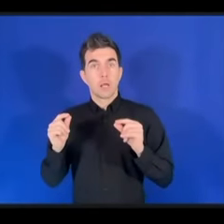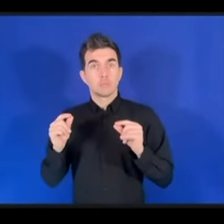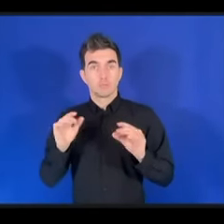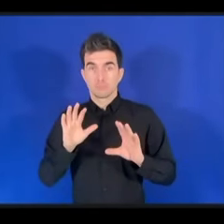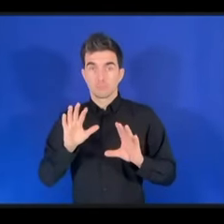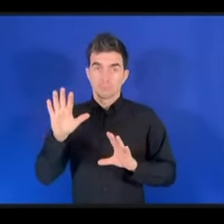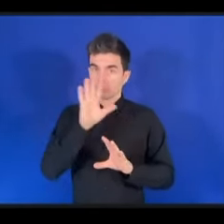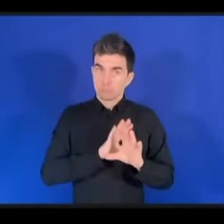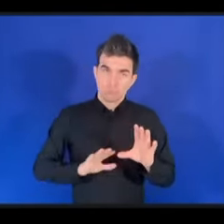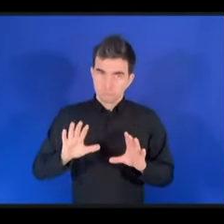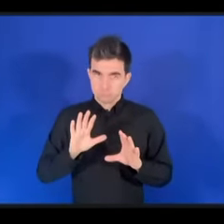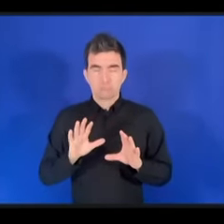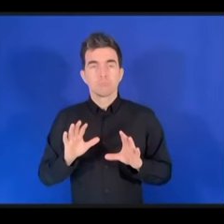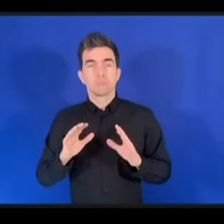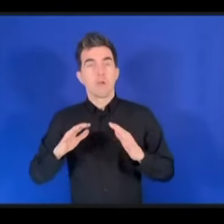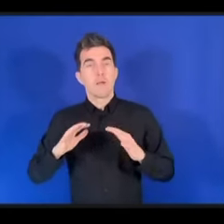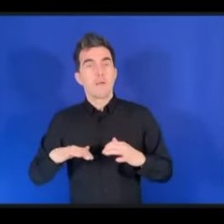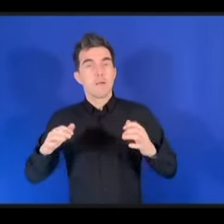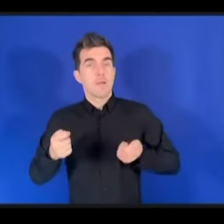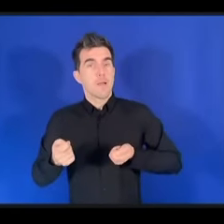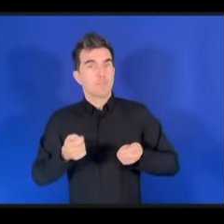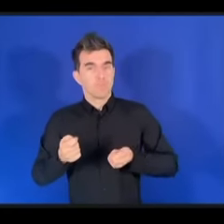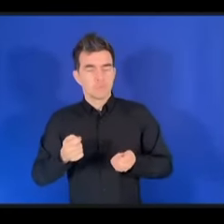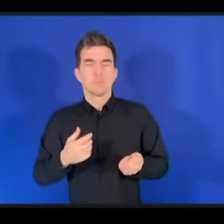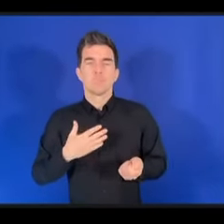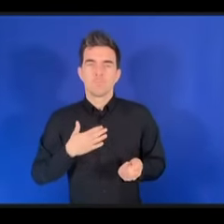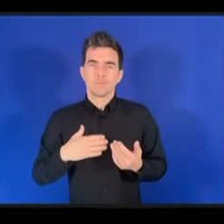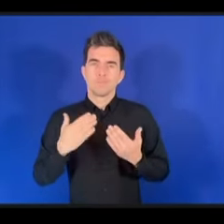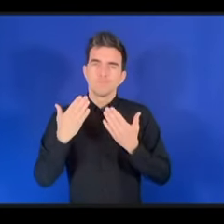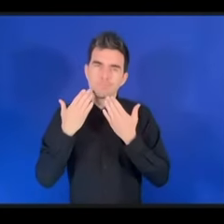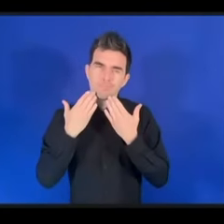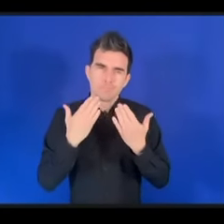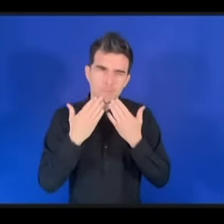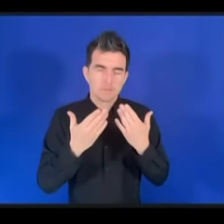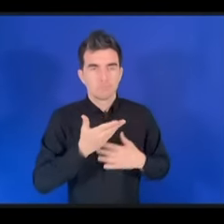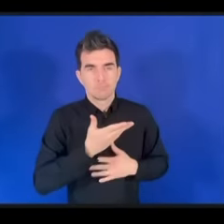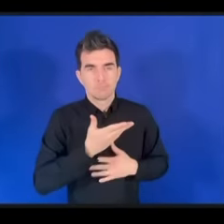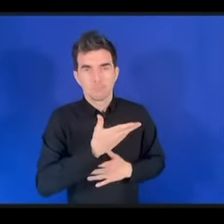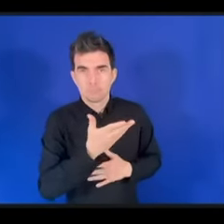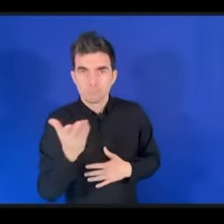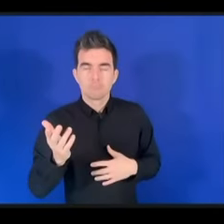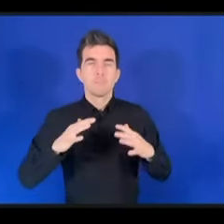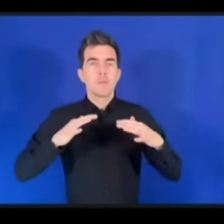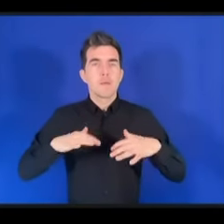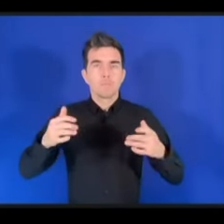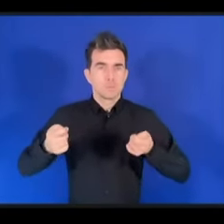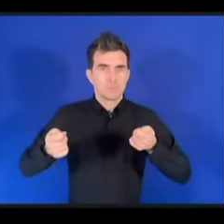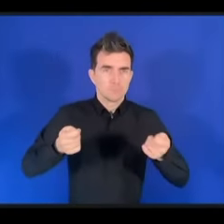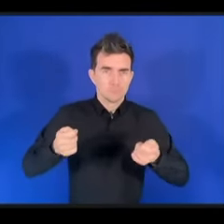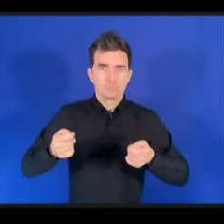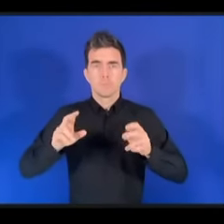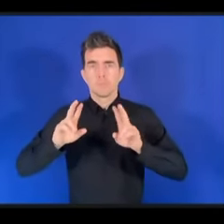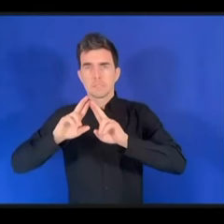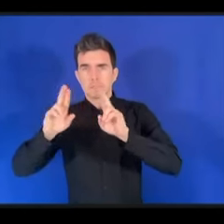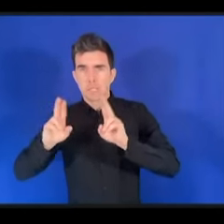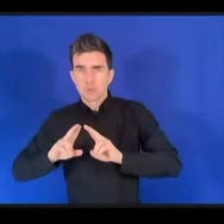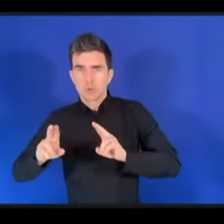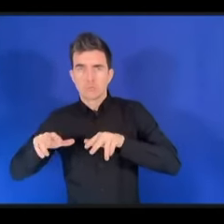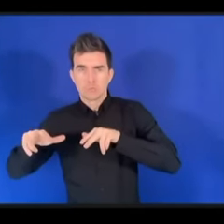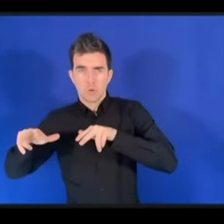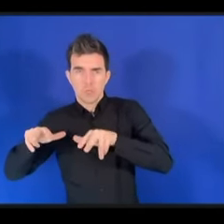international organizations, companies, engineers and academic communities,